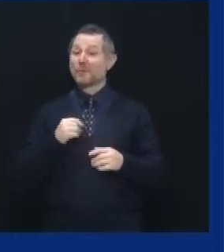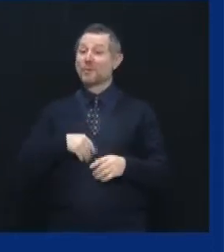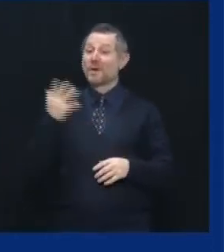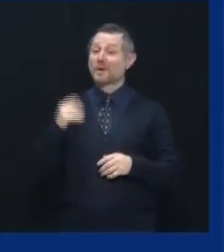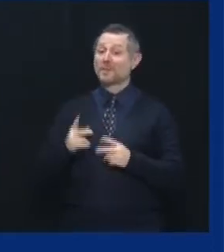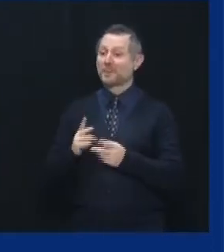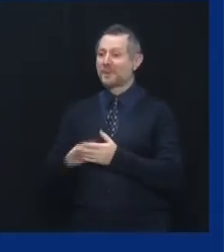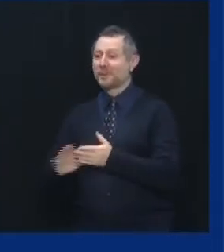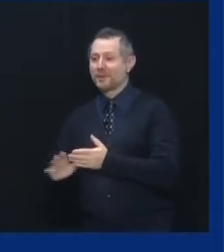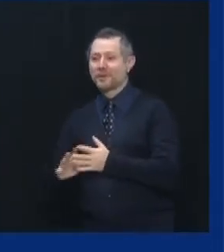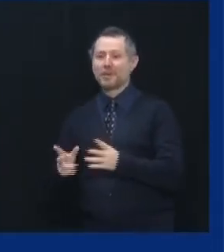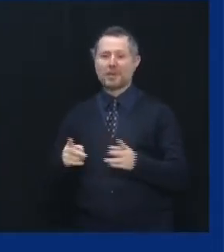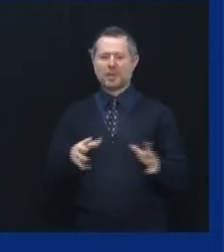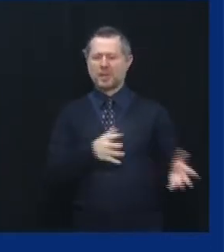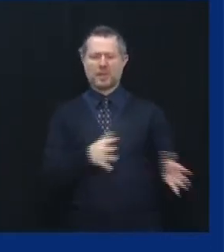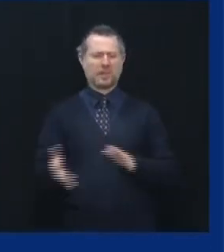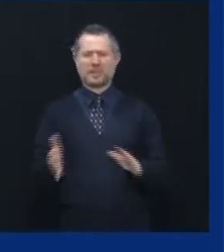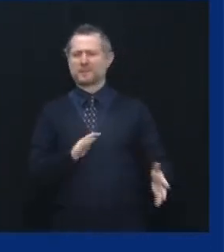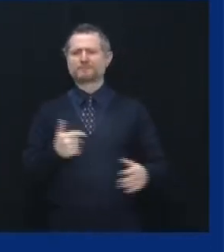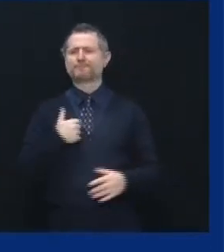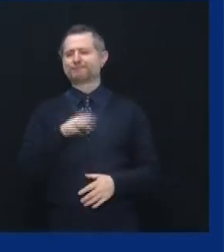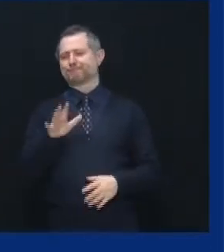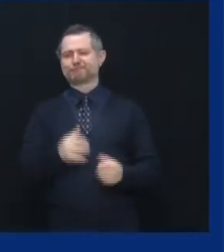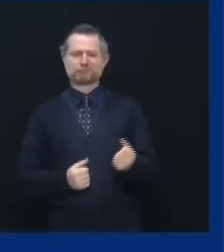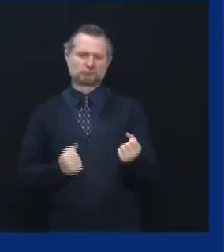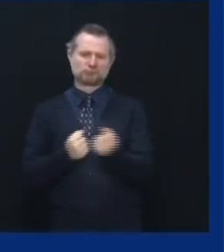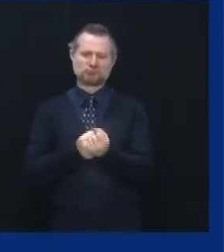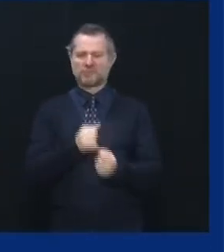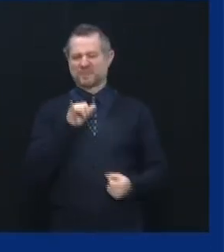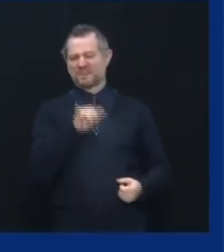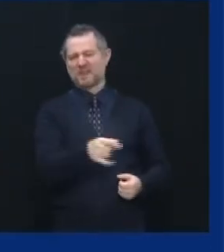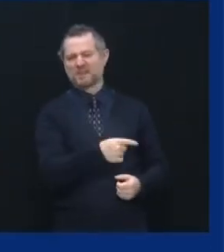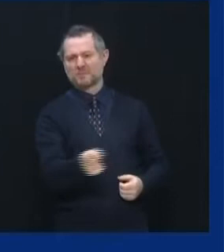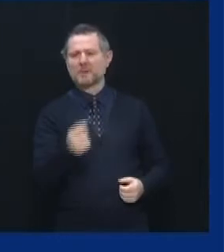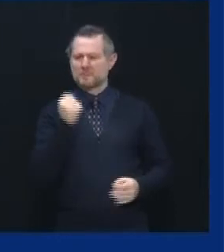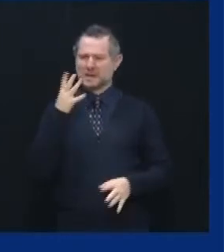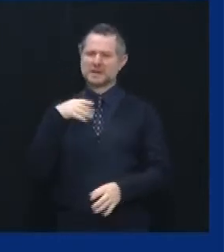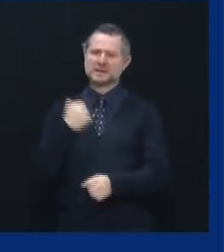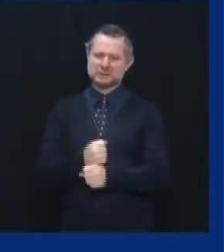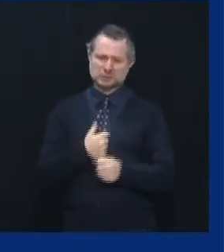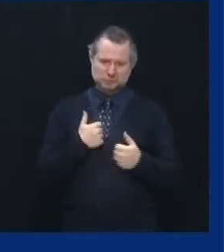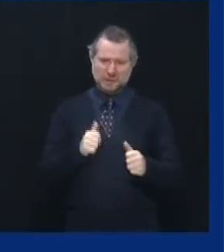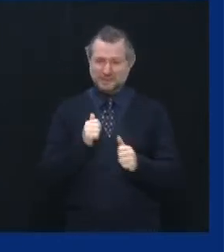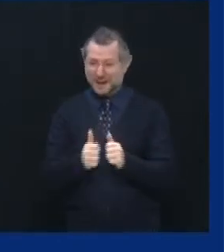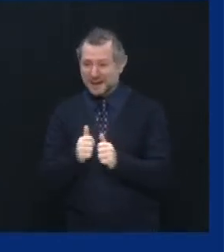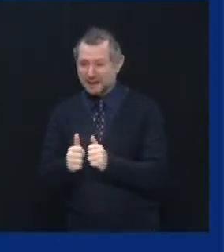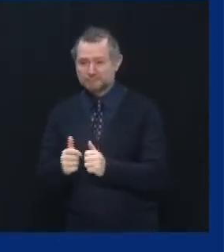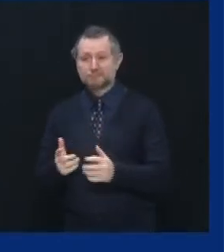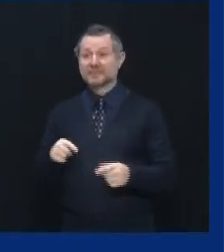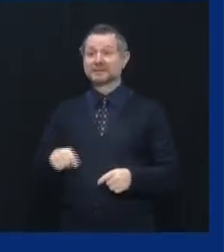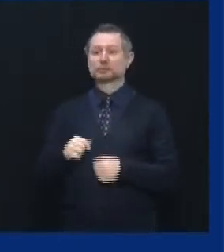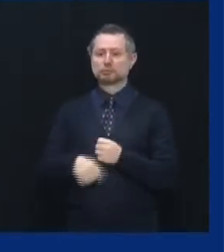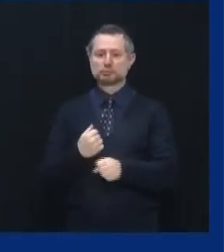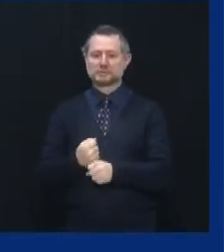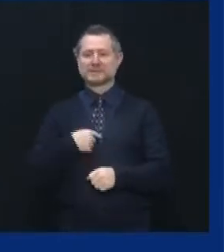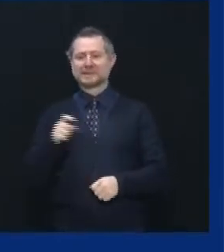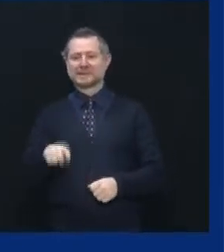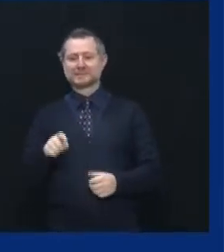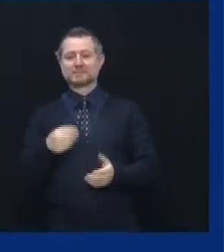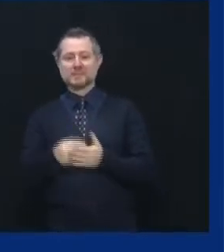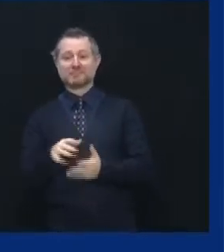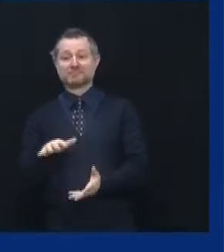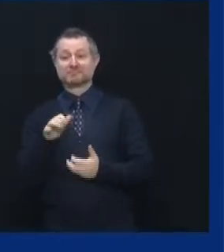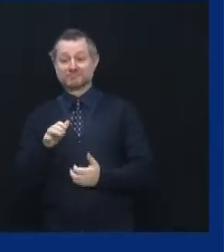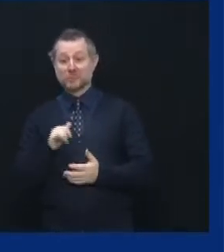So I've supported it for years. I've tried to pass it. But this is a year where we do need the funding, and a lot of New Yorkers